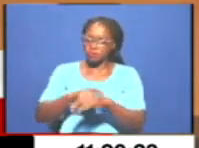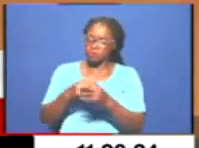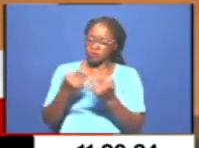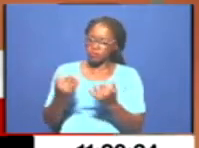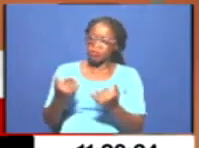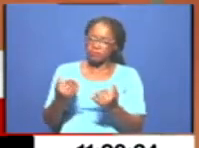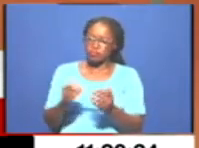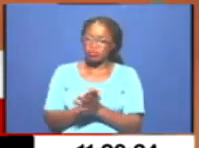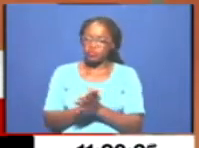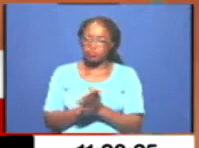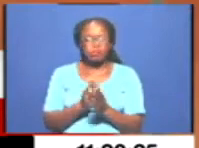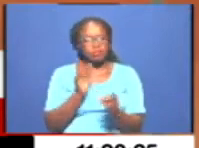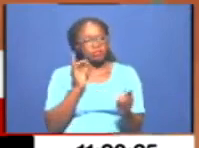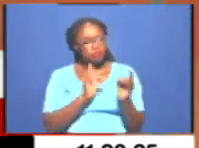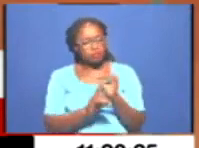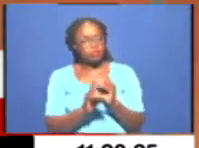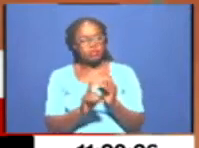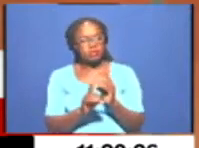The disciplines.